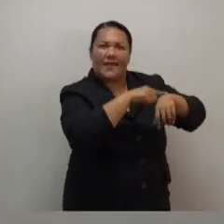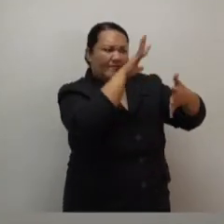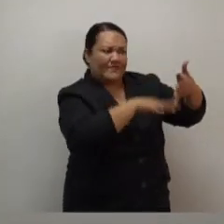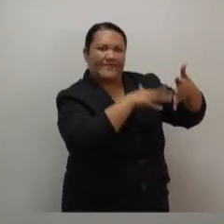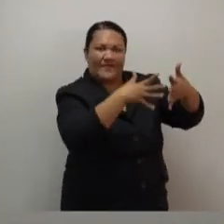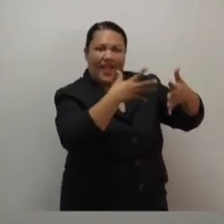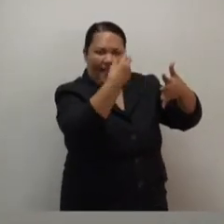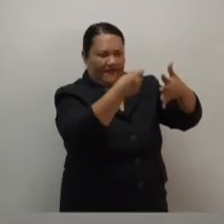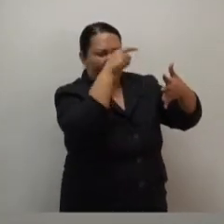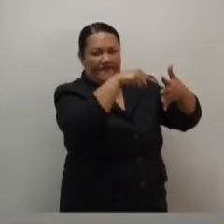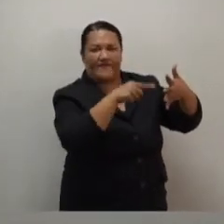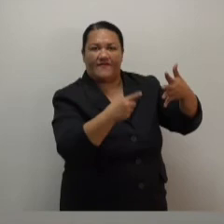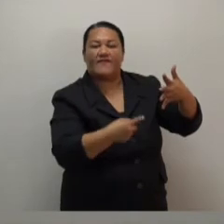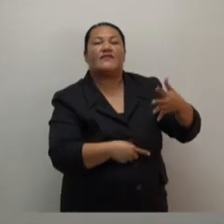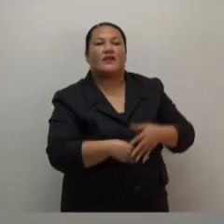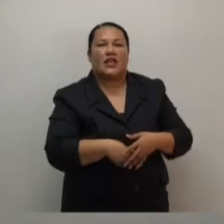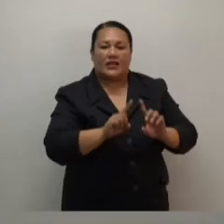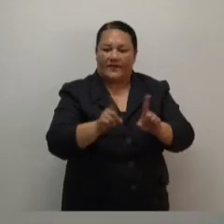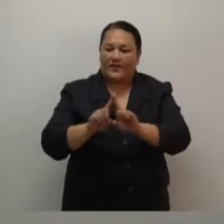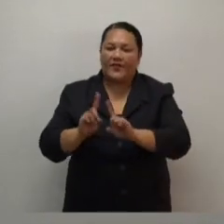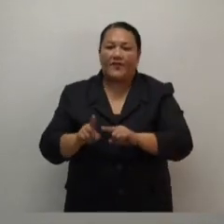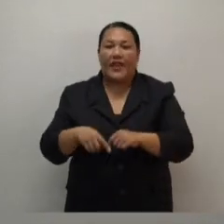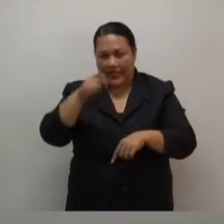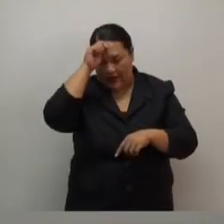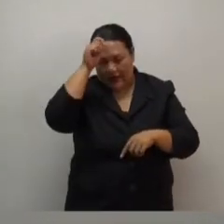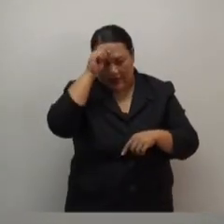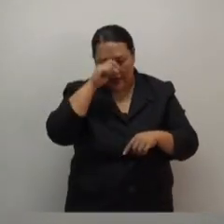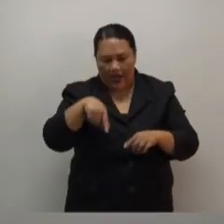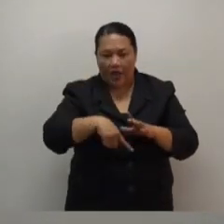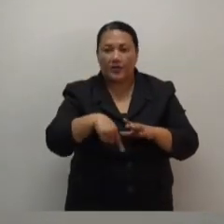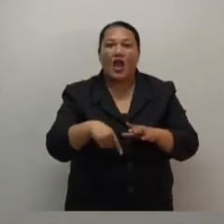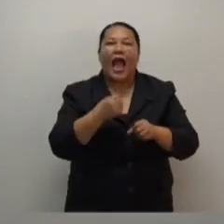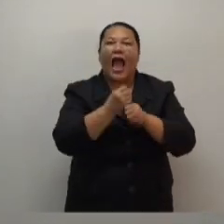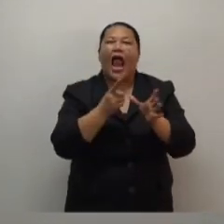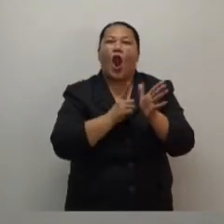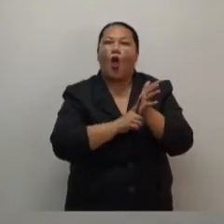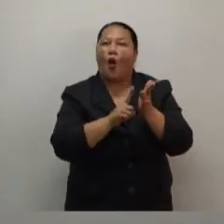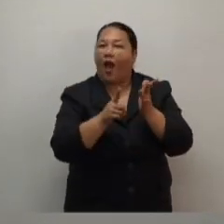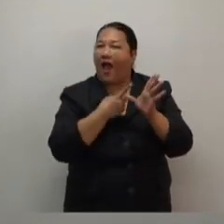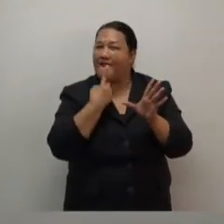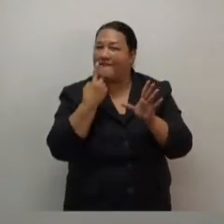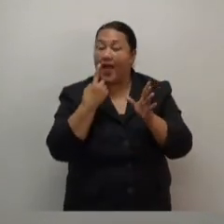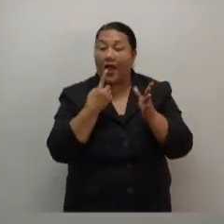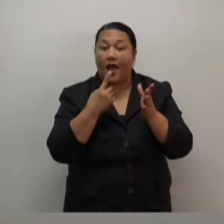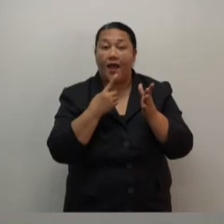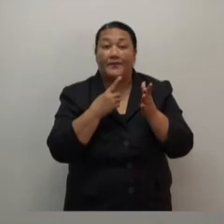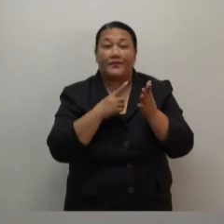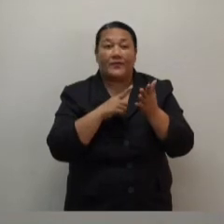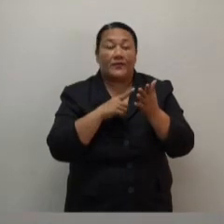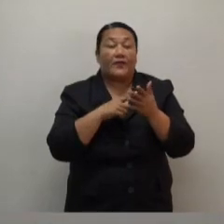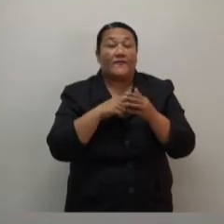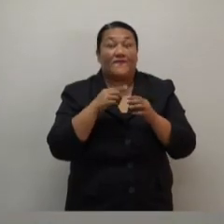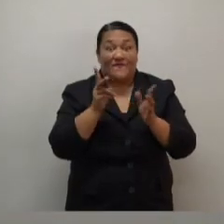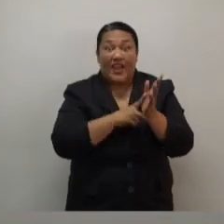the Voter Registration Center in Suva Town, Navua Town, Ngaloa Village, actually they'll be there. In fact, some of them are there